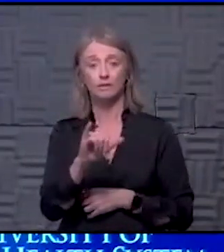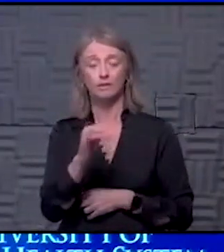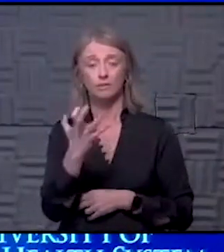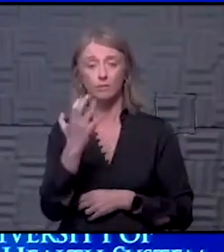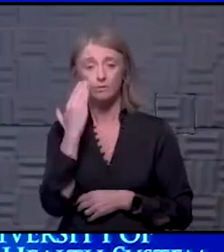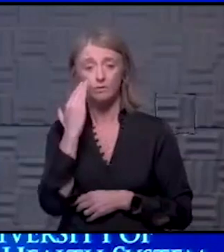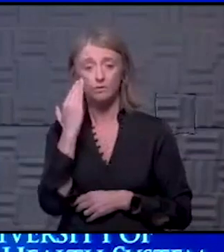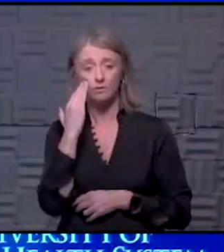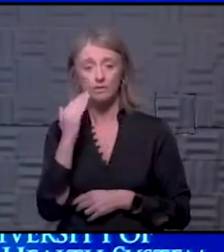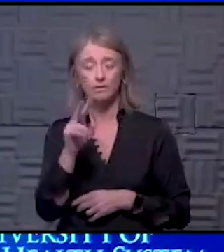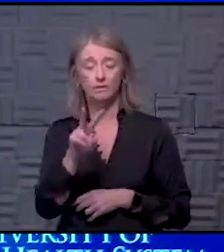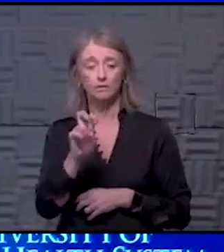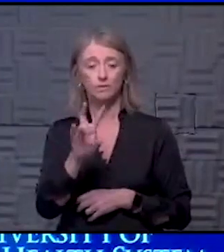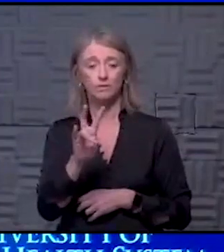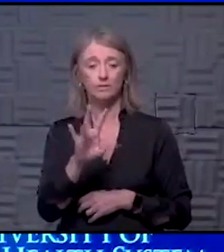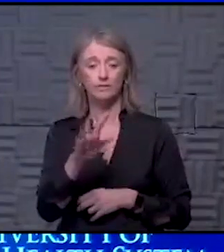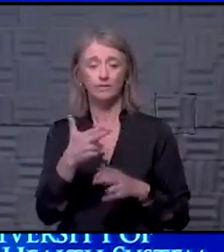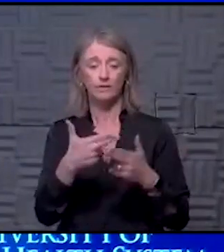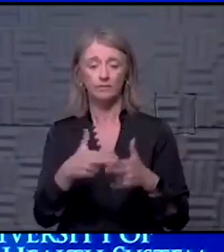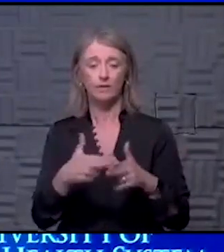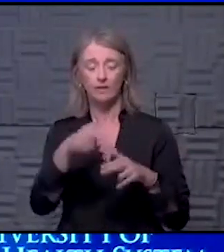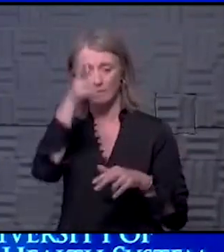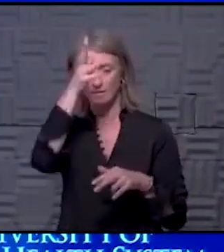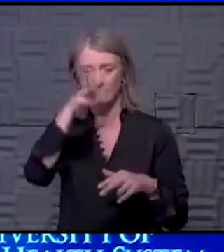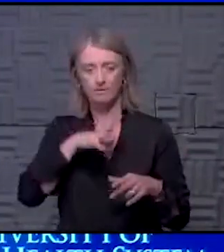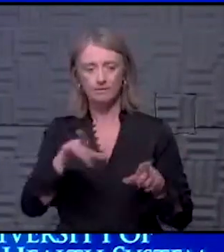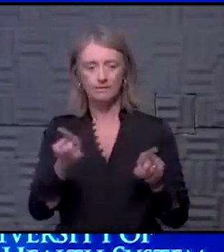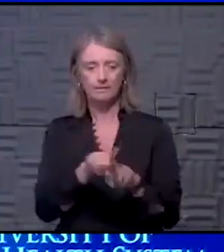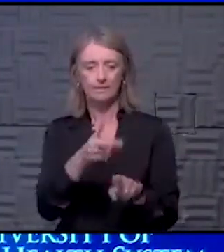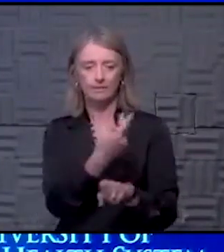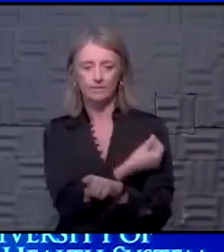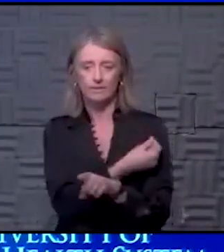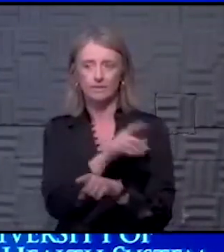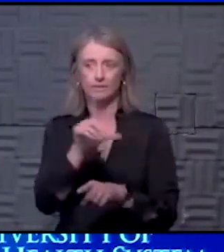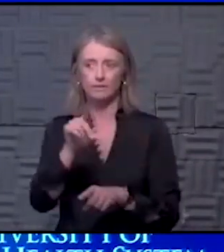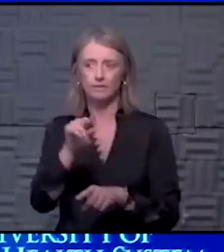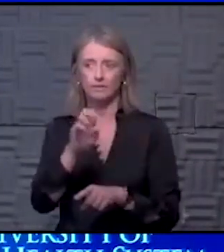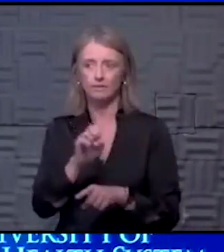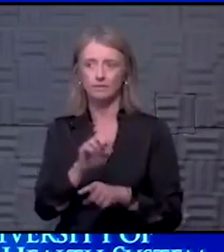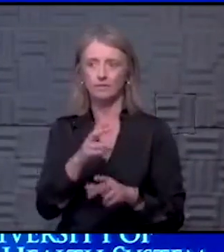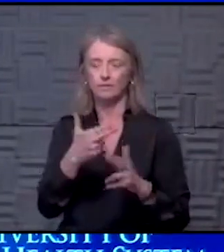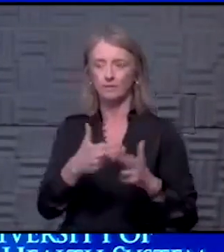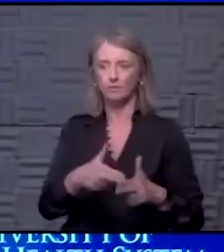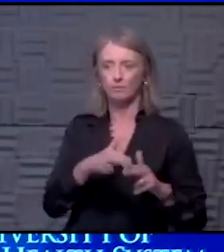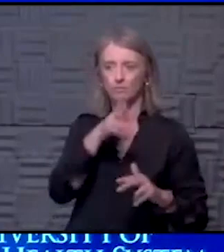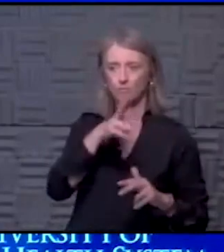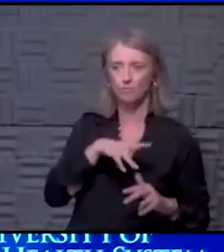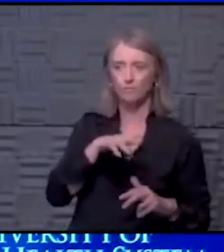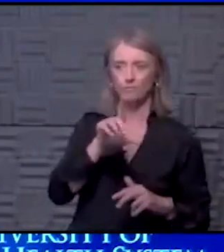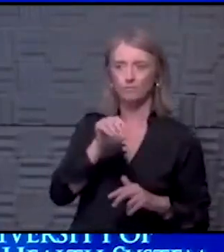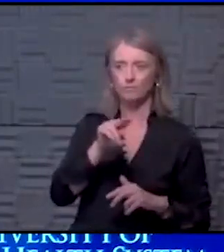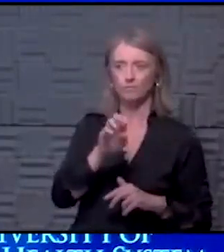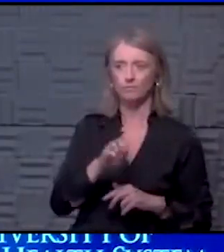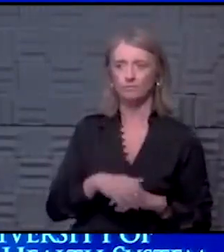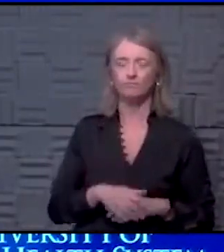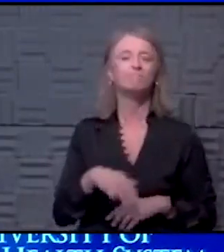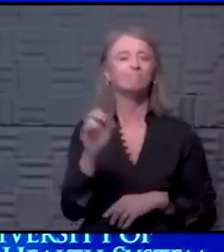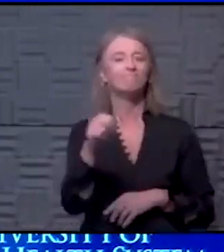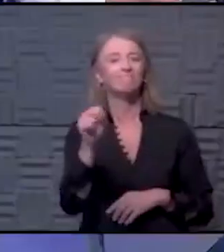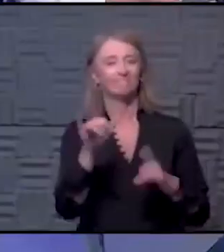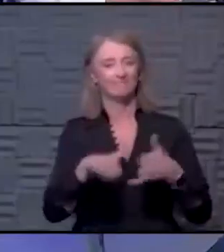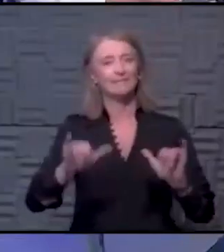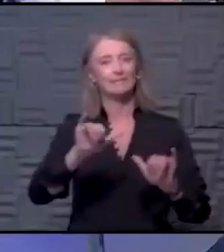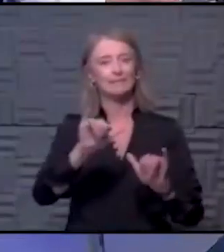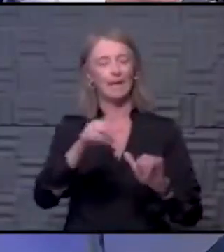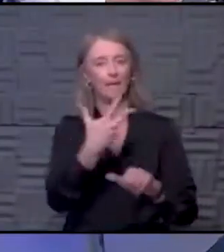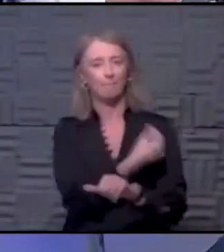a 275-pound man get the same vaccine dose as a 100-pound woman? Yes. Yes.